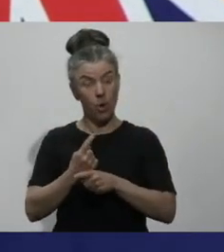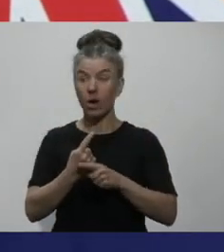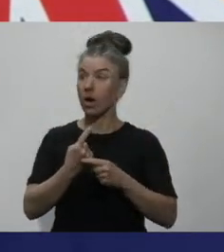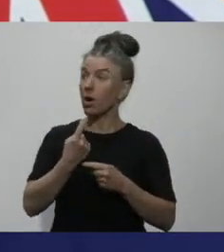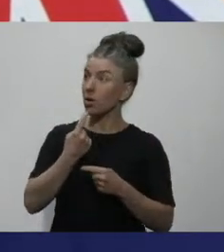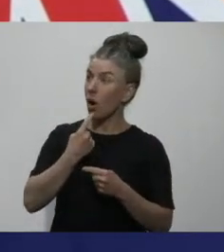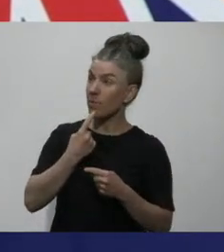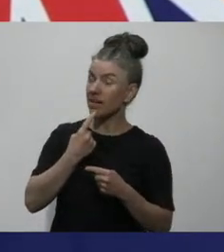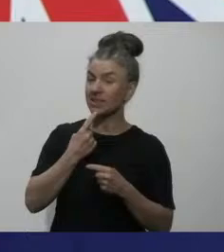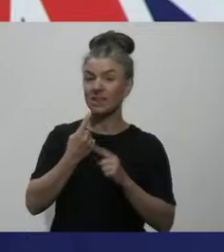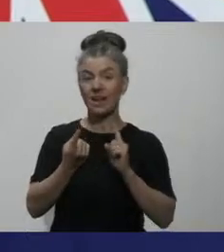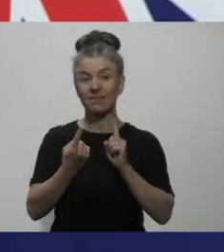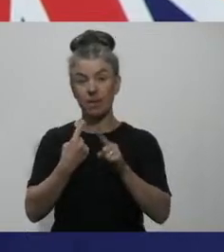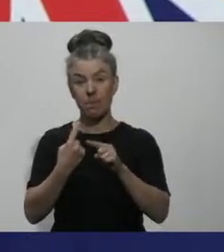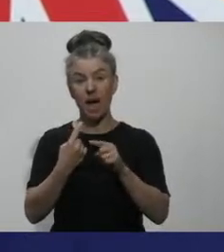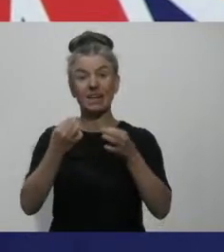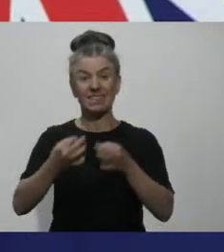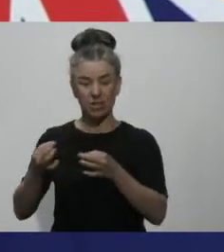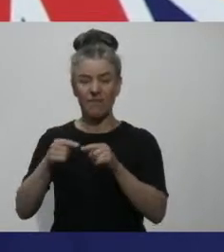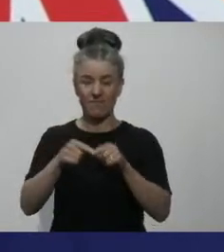and assumptions around.